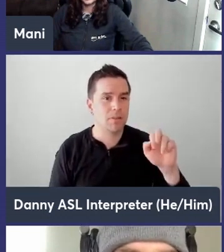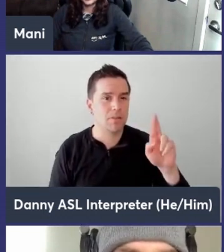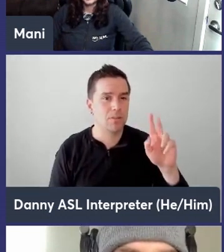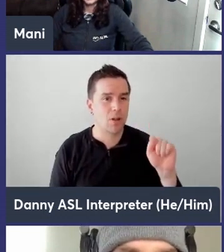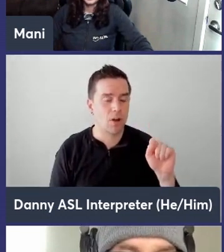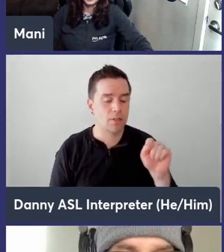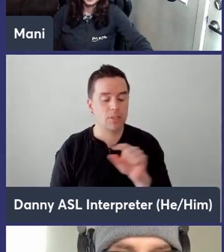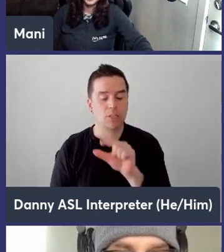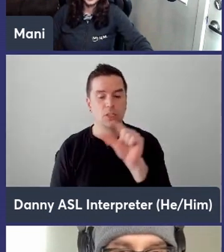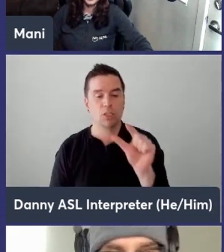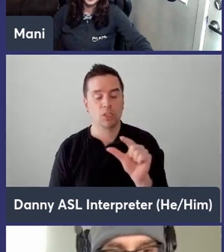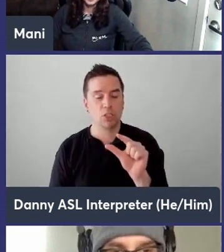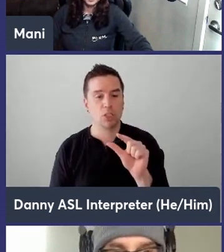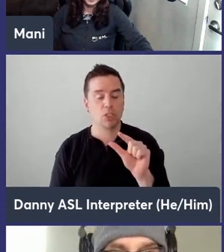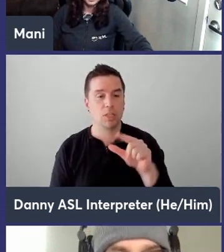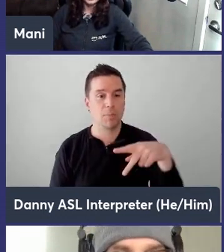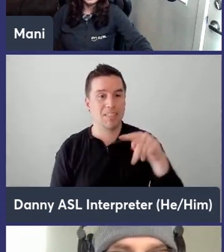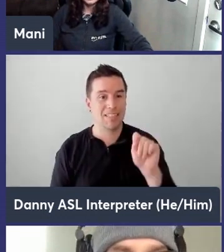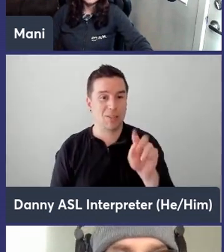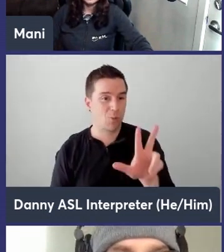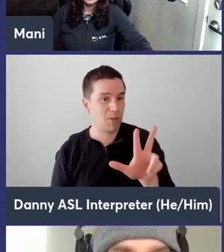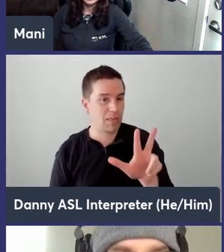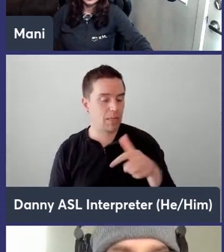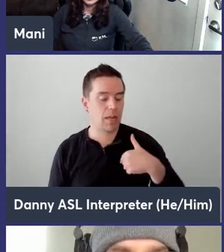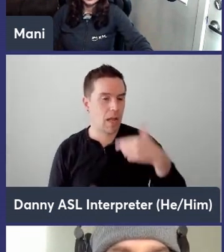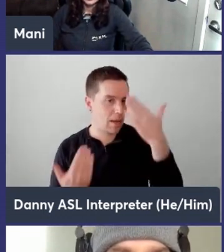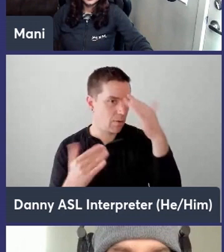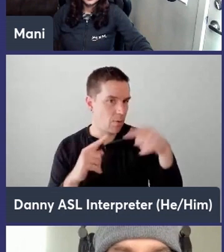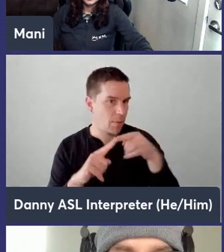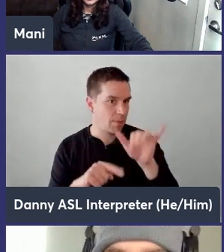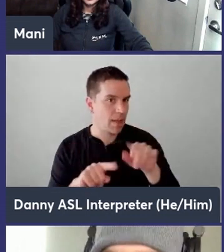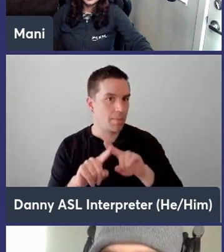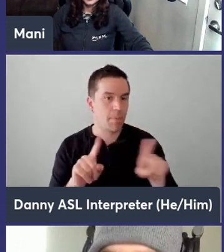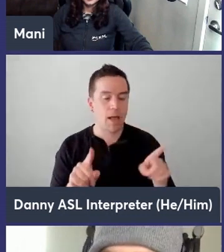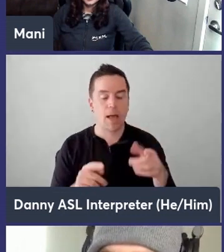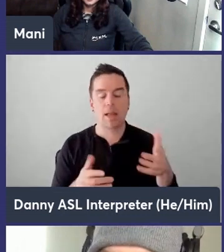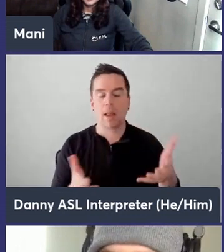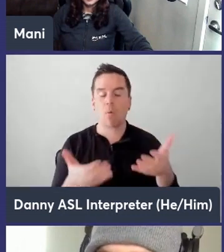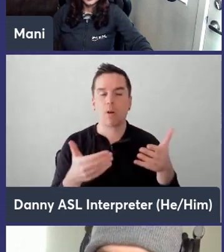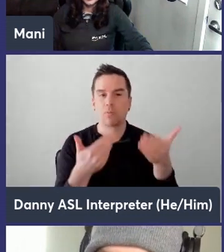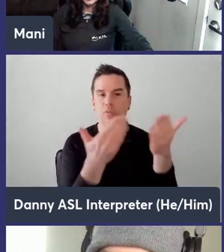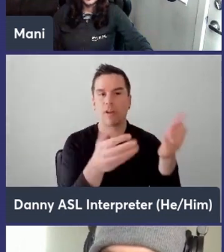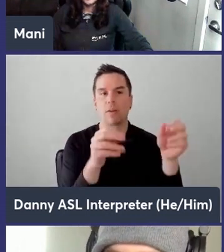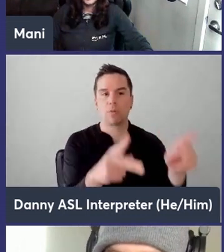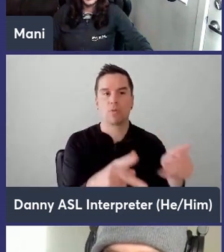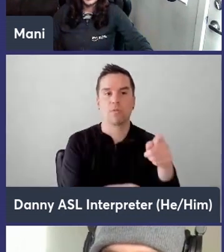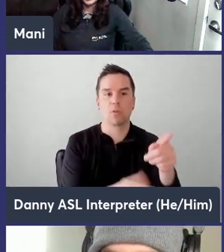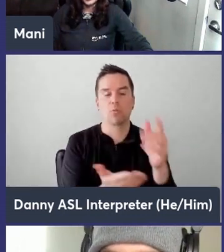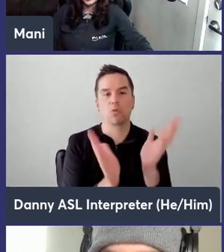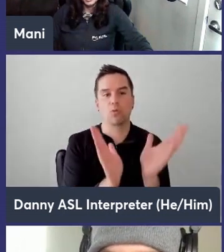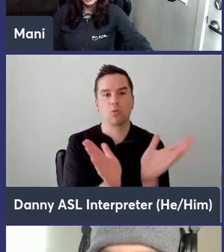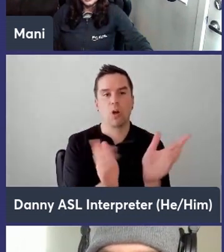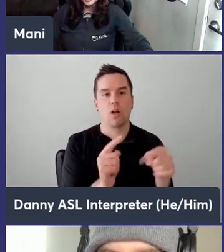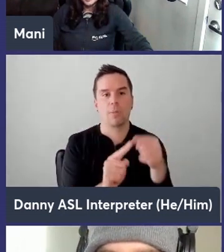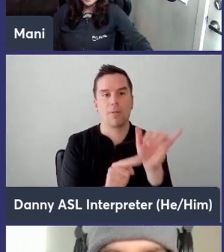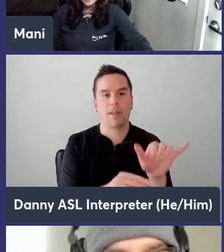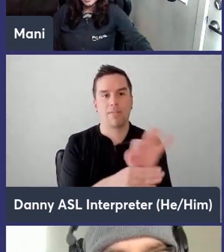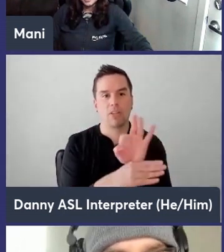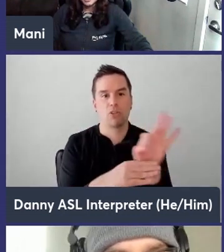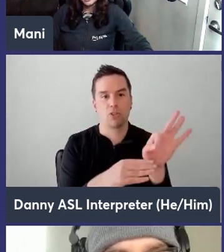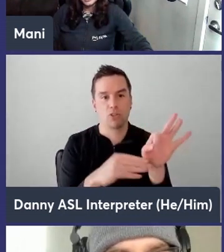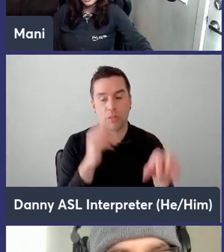in Jumpstart, but I wanted to give you a chance to talk about that feature if you wanted to. Yeah, sure.